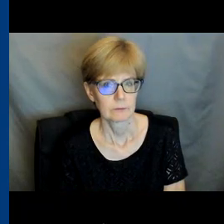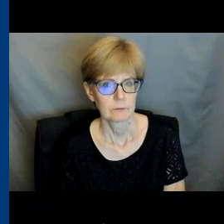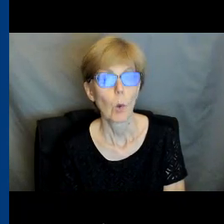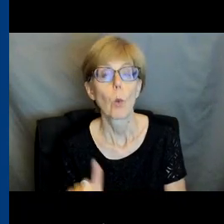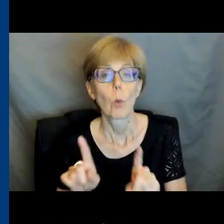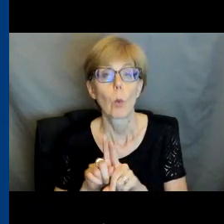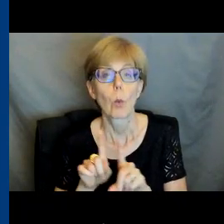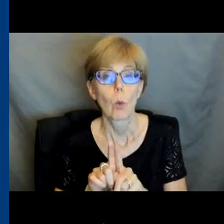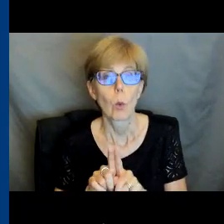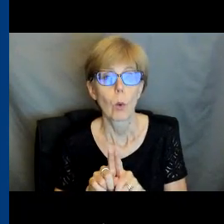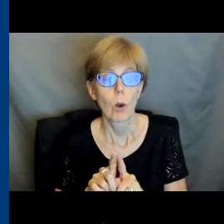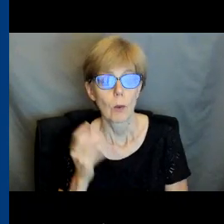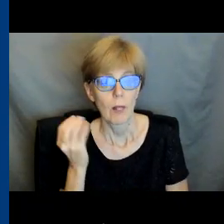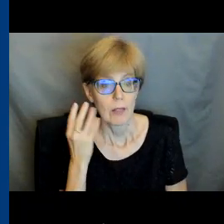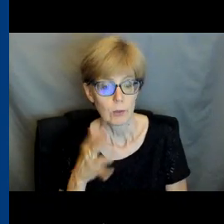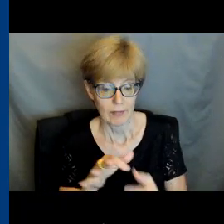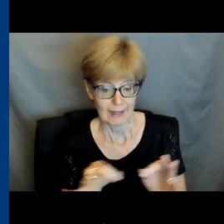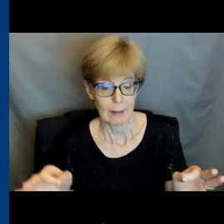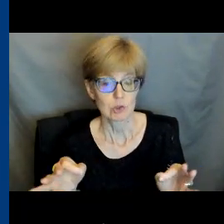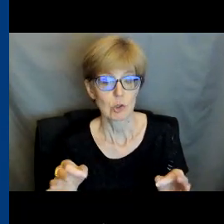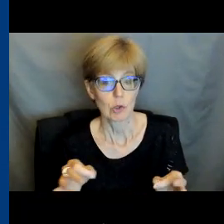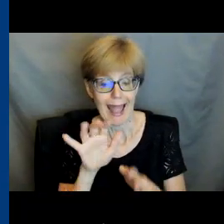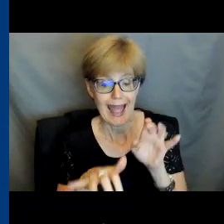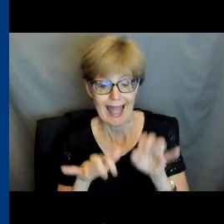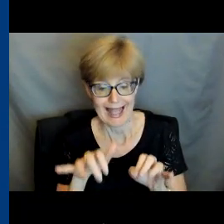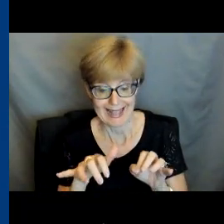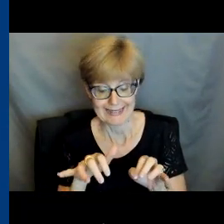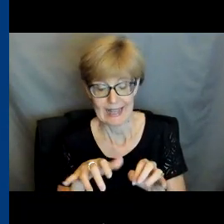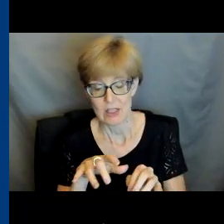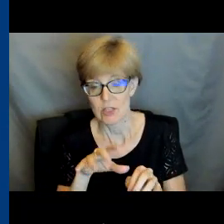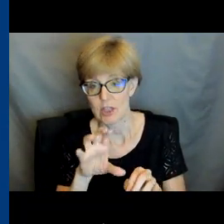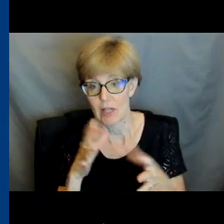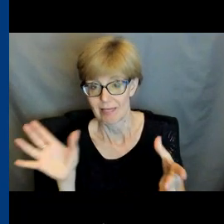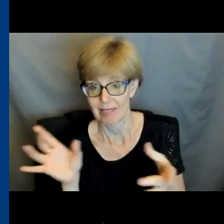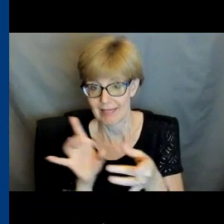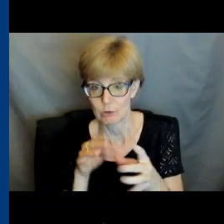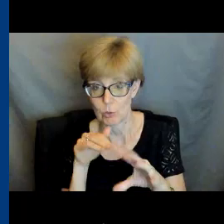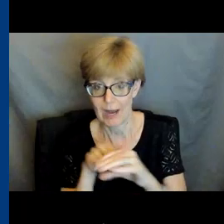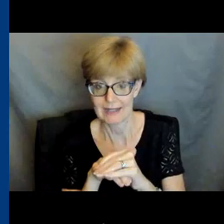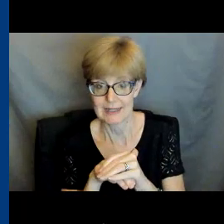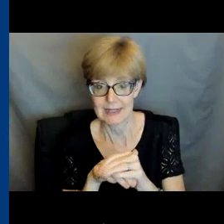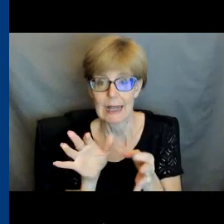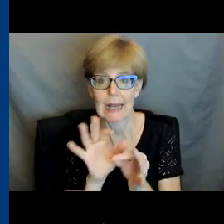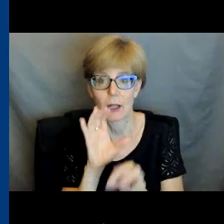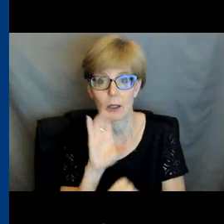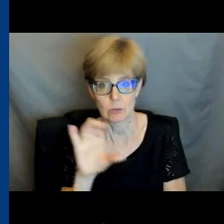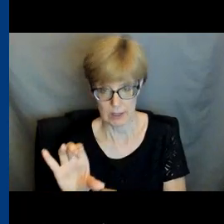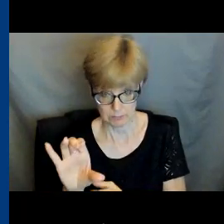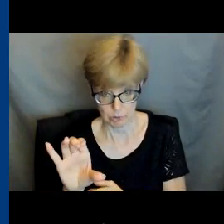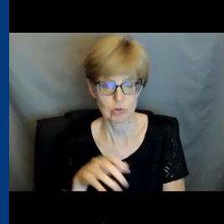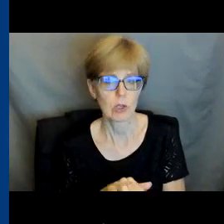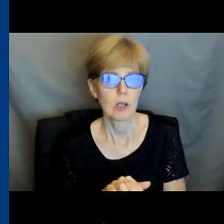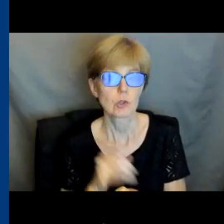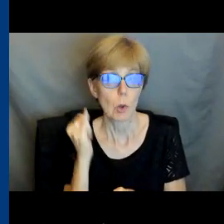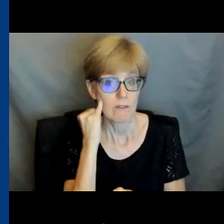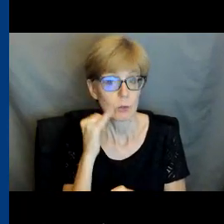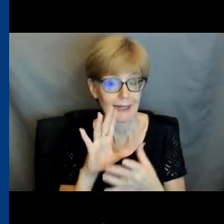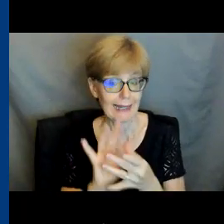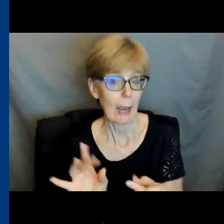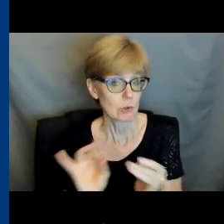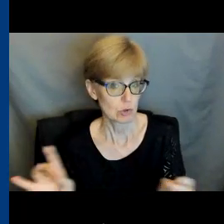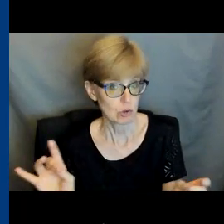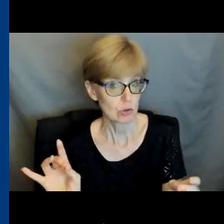our captioner put in the chat the link to access the captions. So for anyone who would like captions for this program, you can view